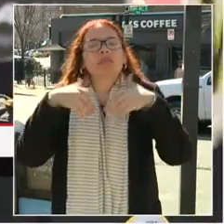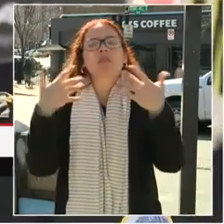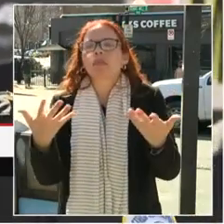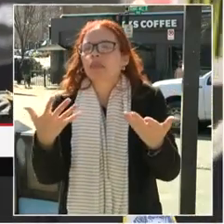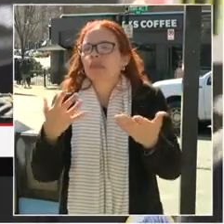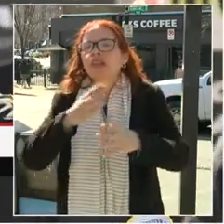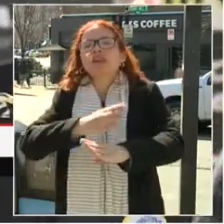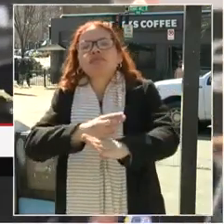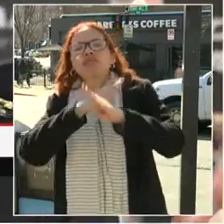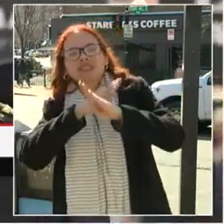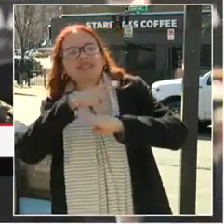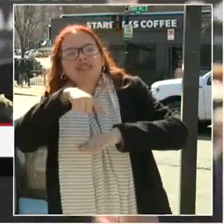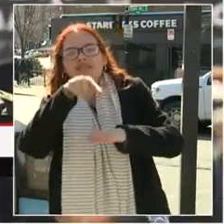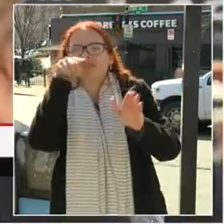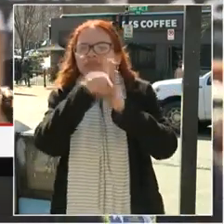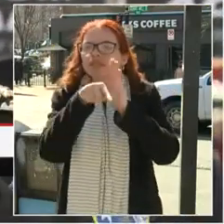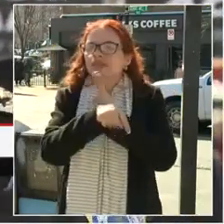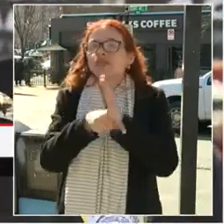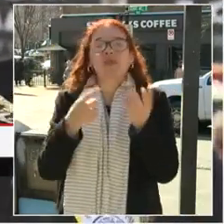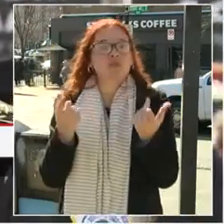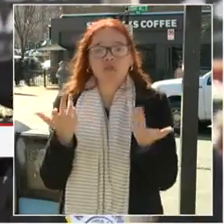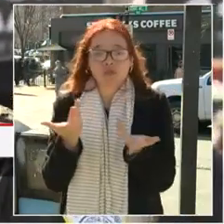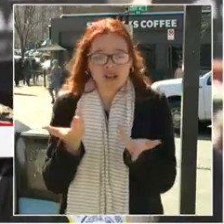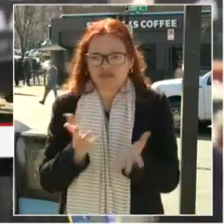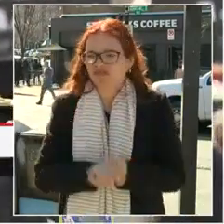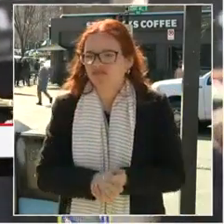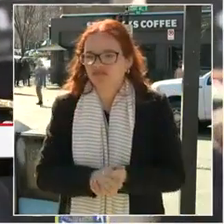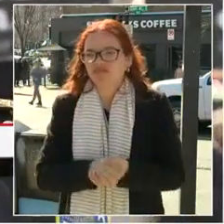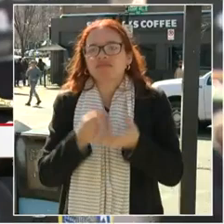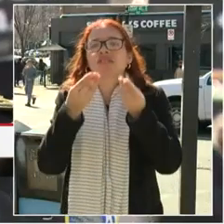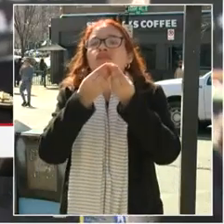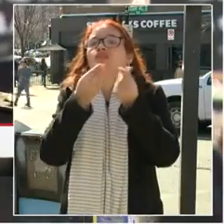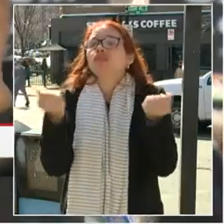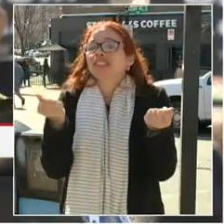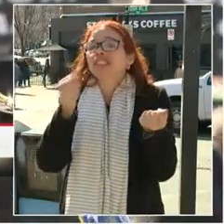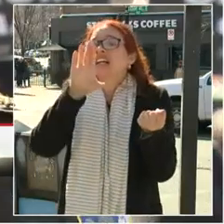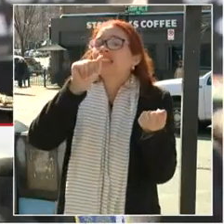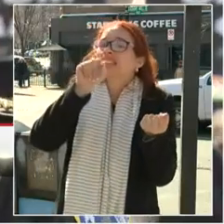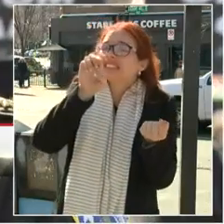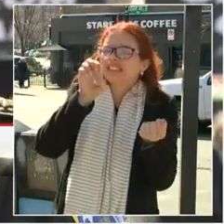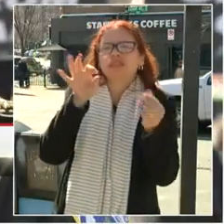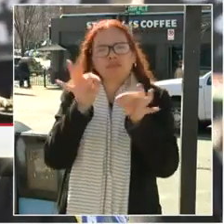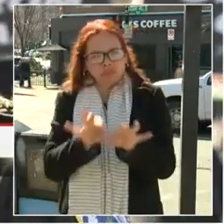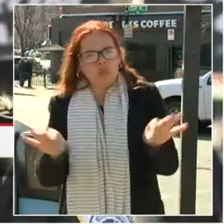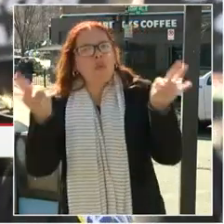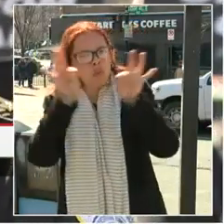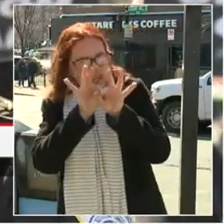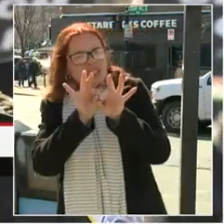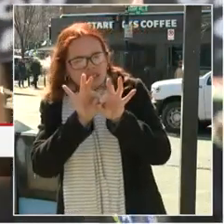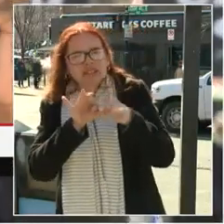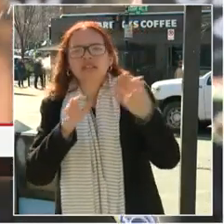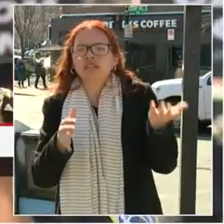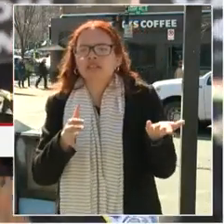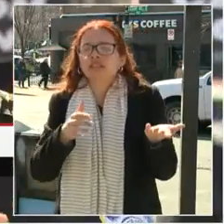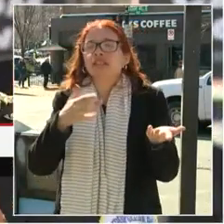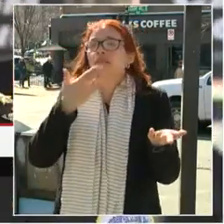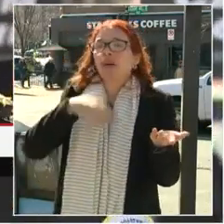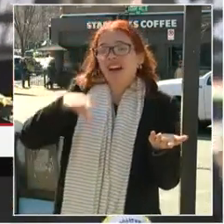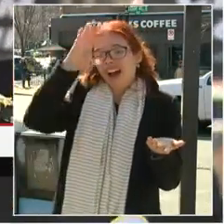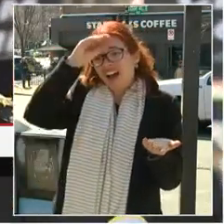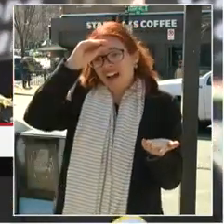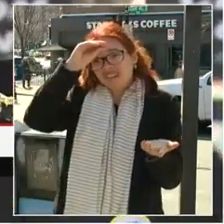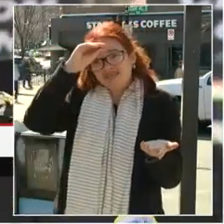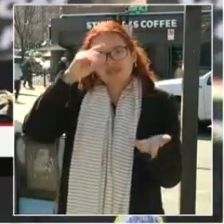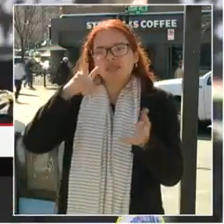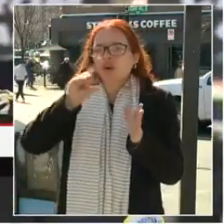in our city is to, as the mayor will say, solve cases. That's important. We want to keep bad guys off the street and keep them from getting